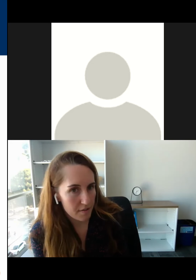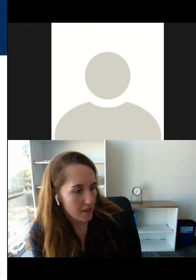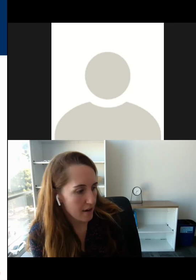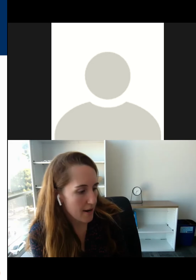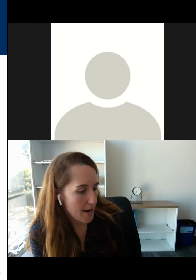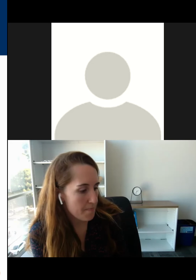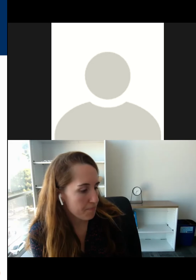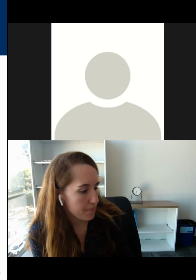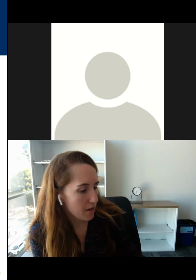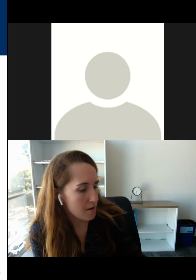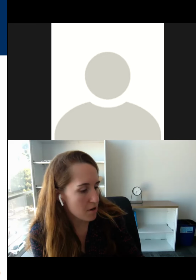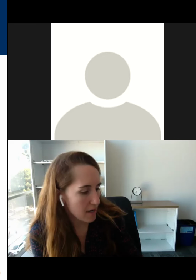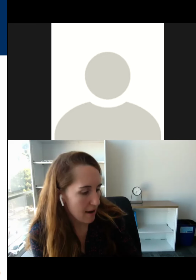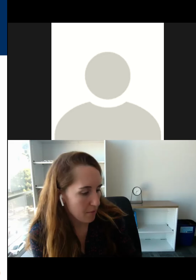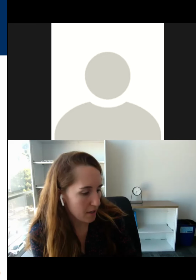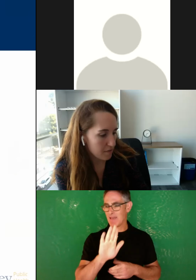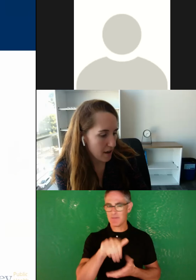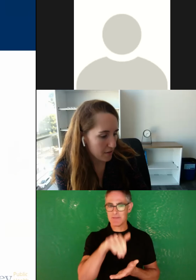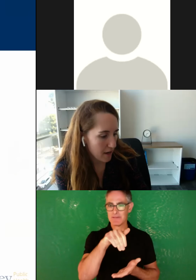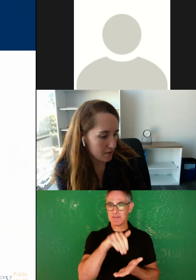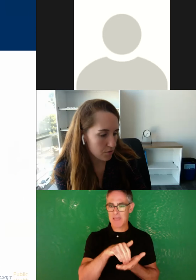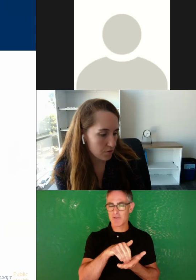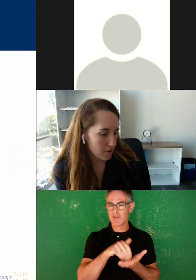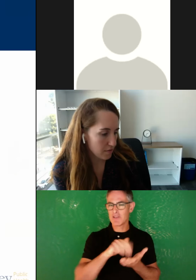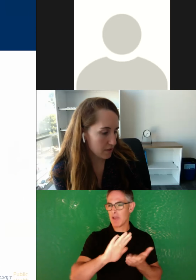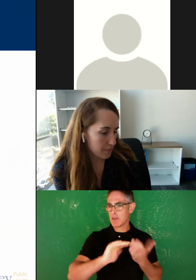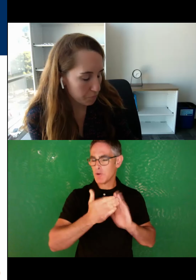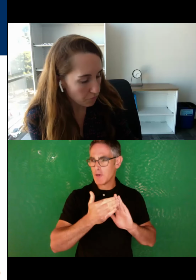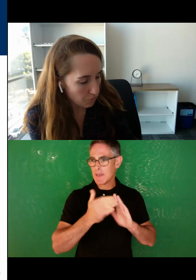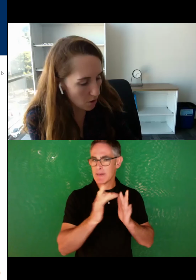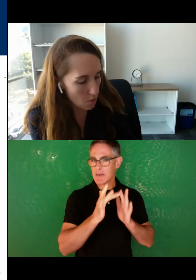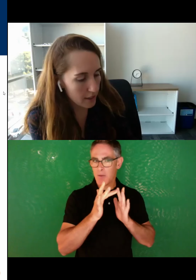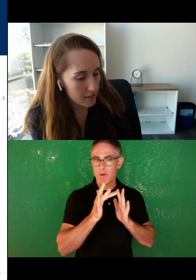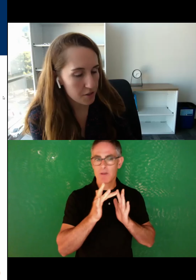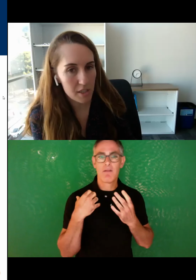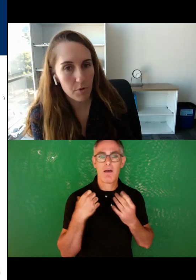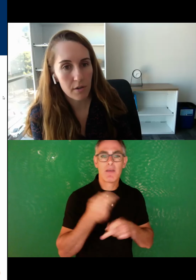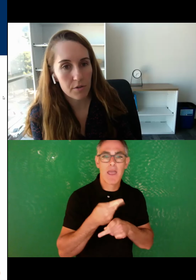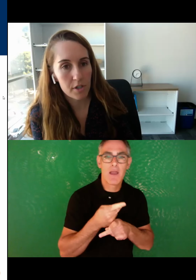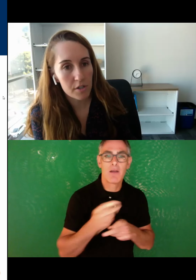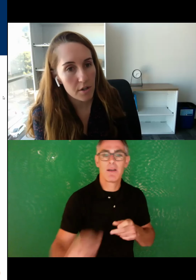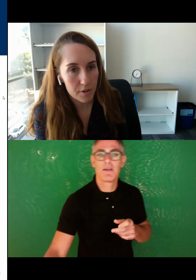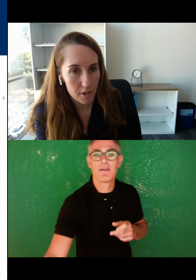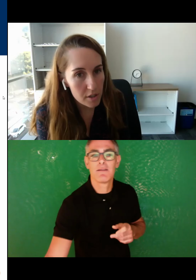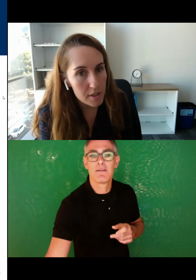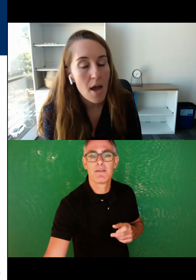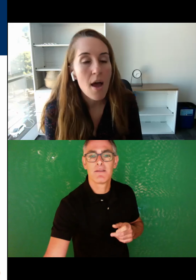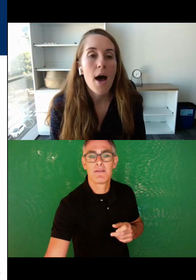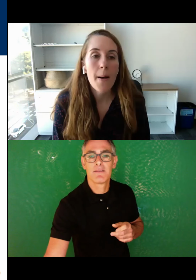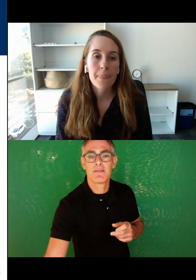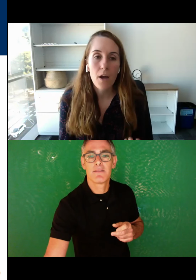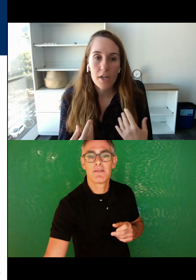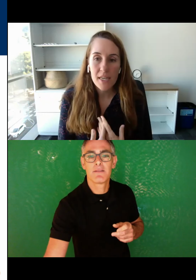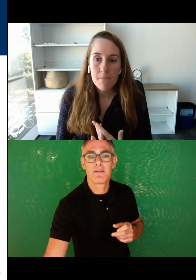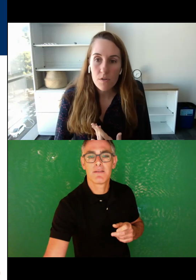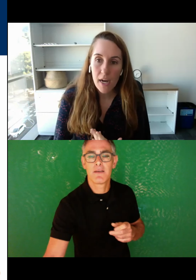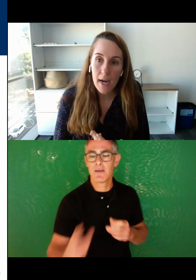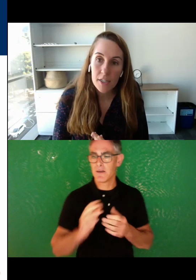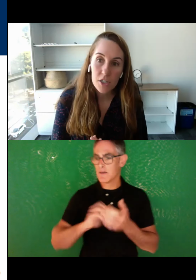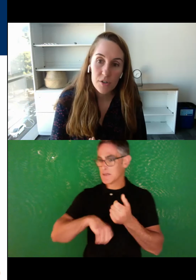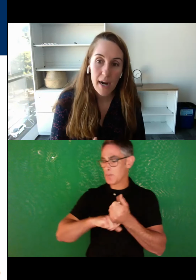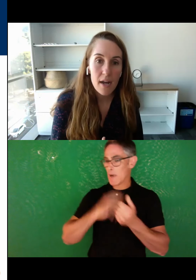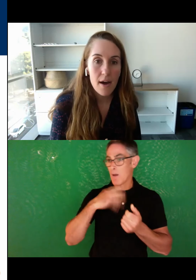centers of their community networks of healthcare and social service organizations supporting older adults. Our team